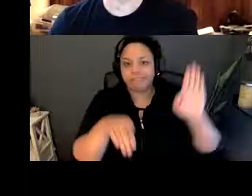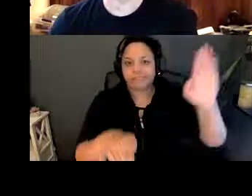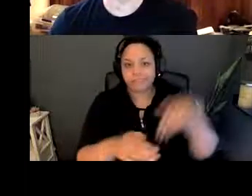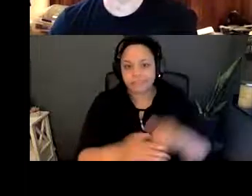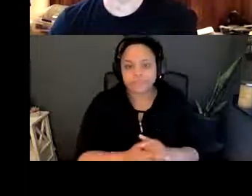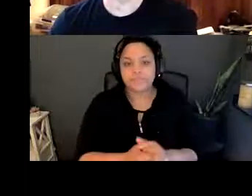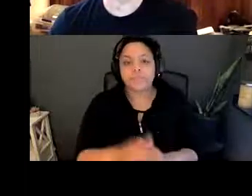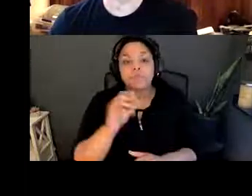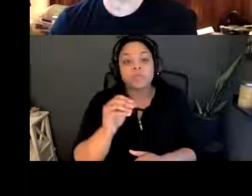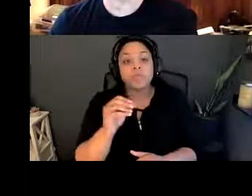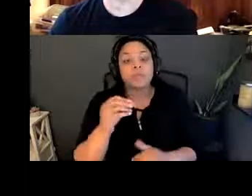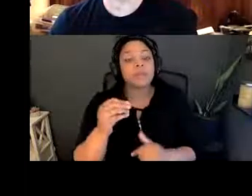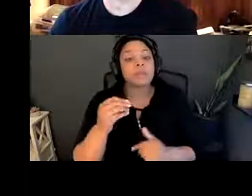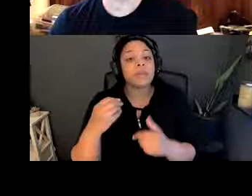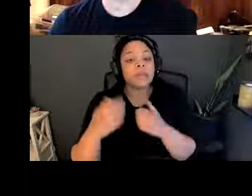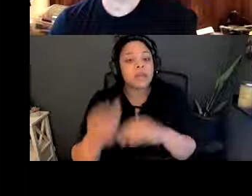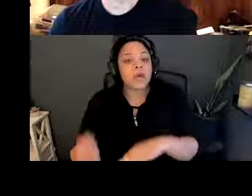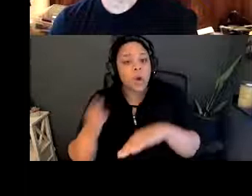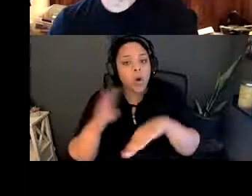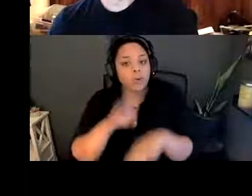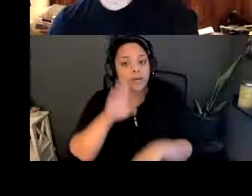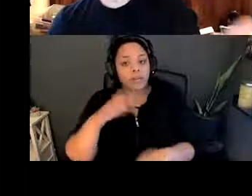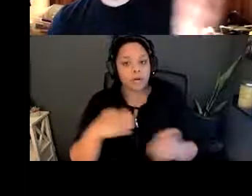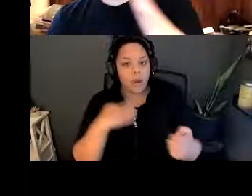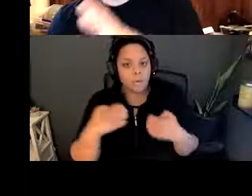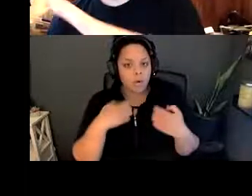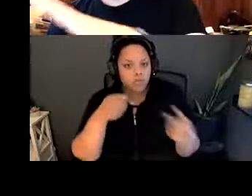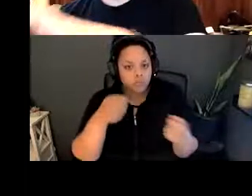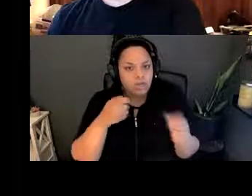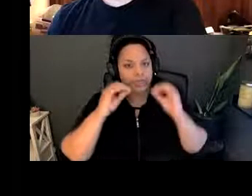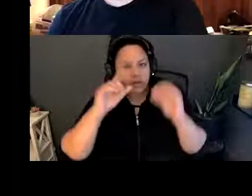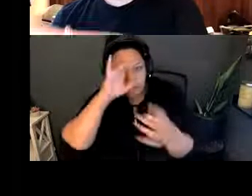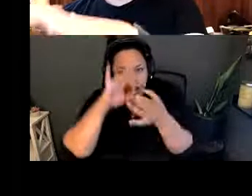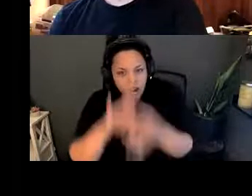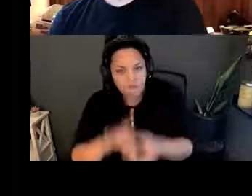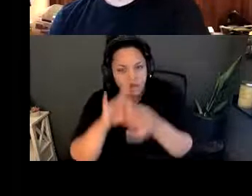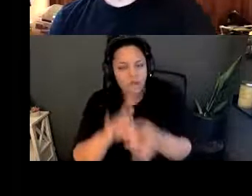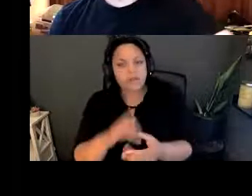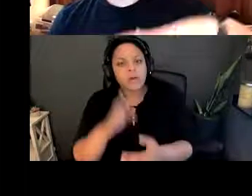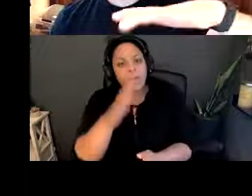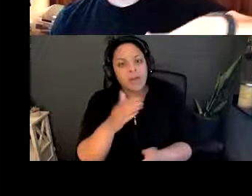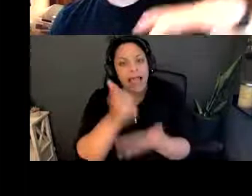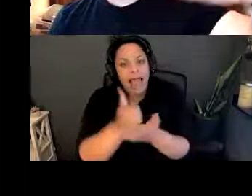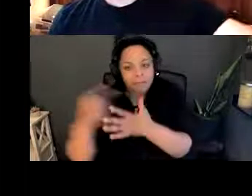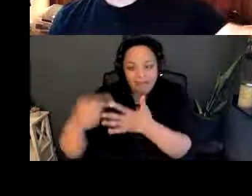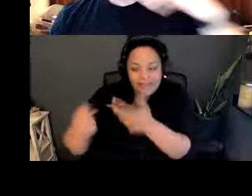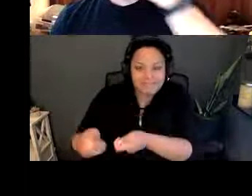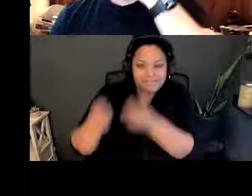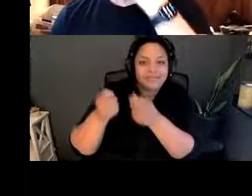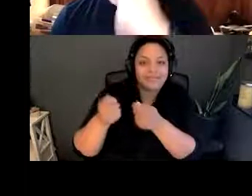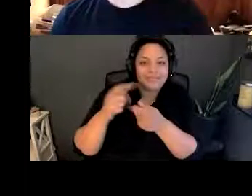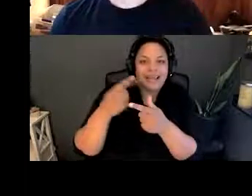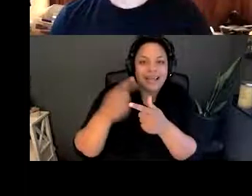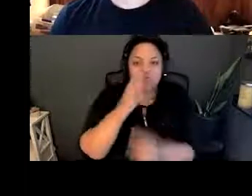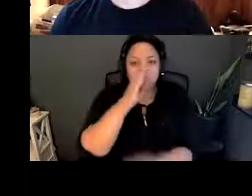people's emotional regulation, mindfulness, helps in turn enhance these other things, which then